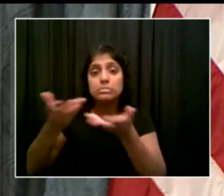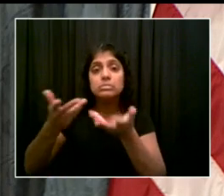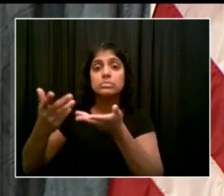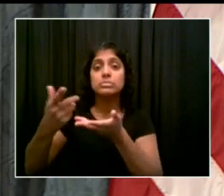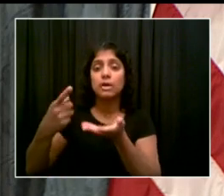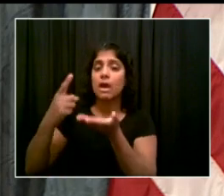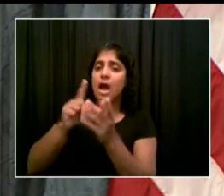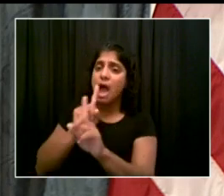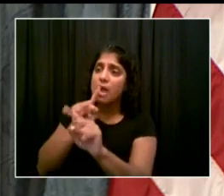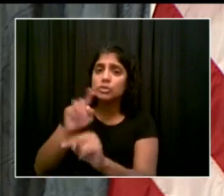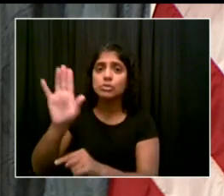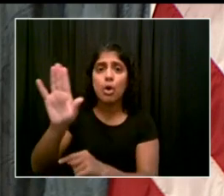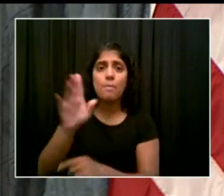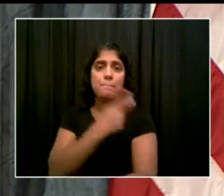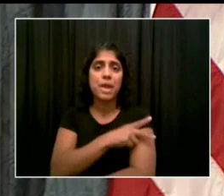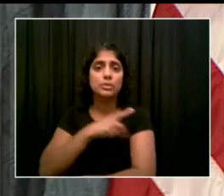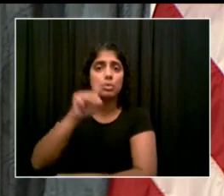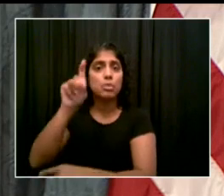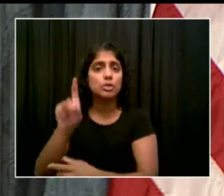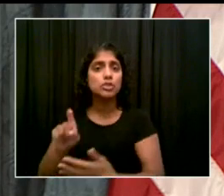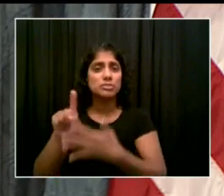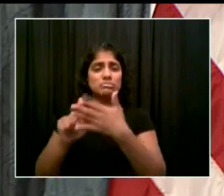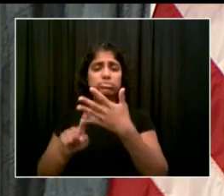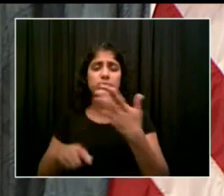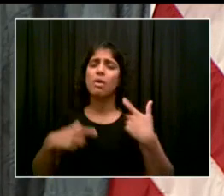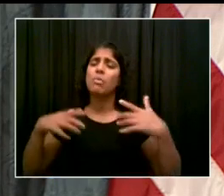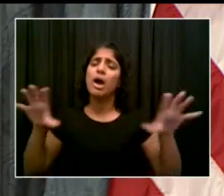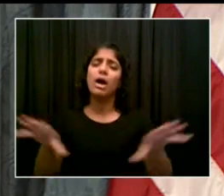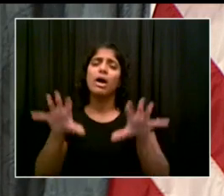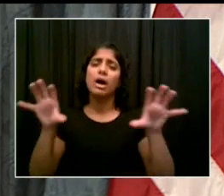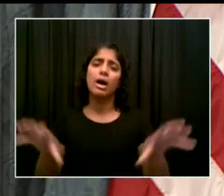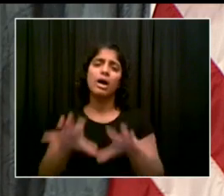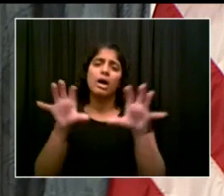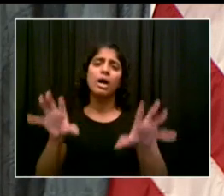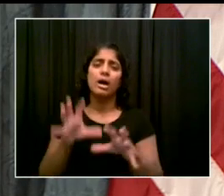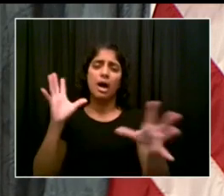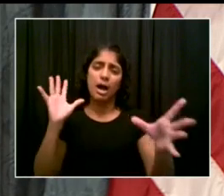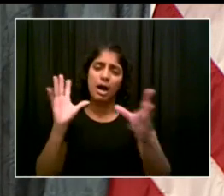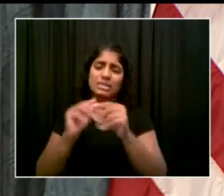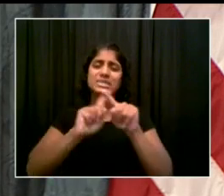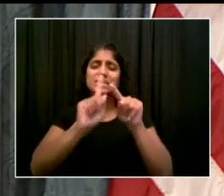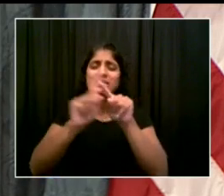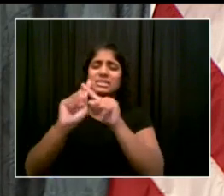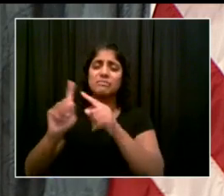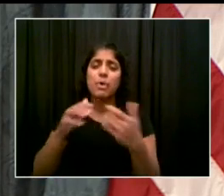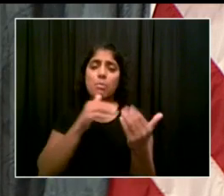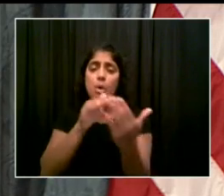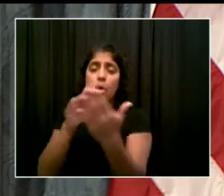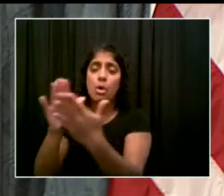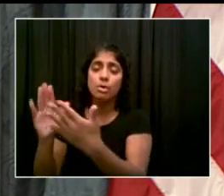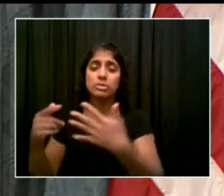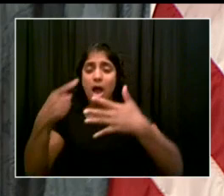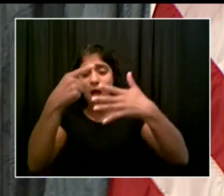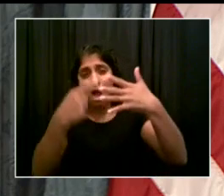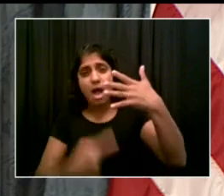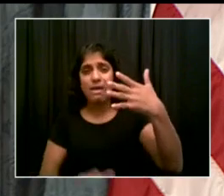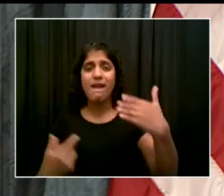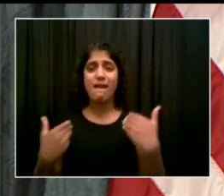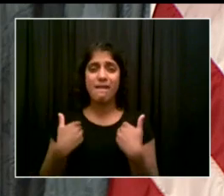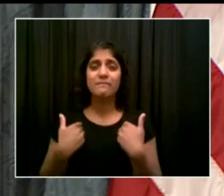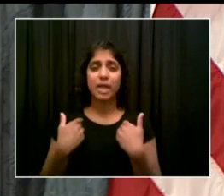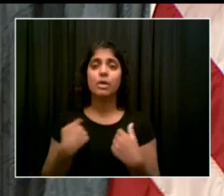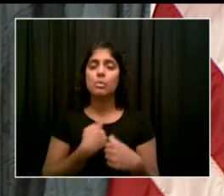those numbers belie the fact that really this is about one-on-one conversations. And they often do happen